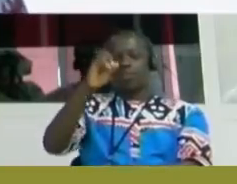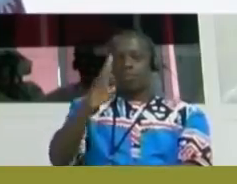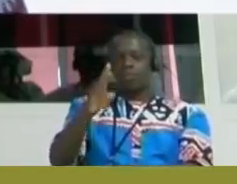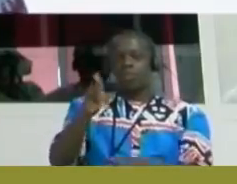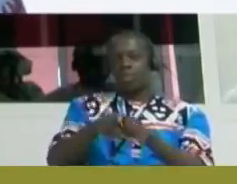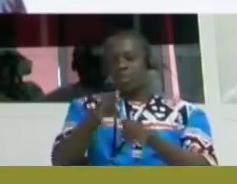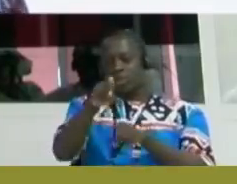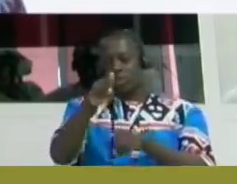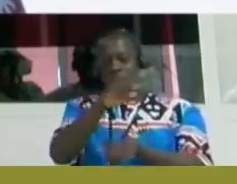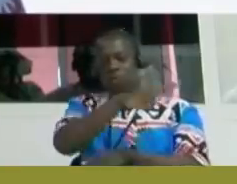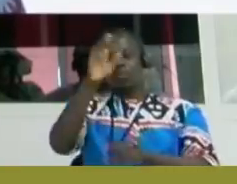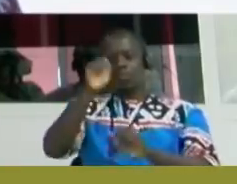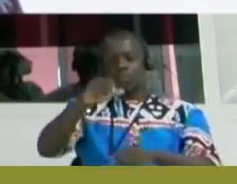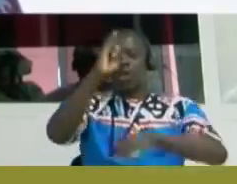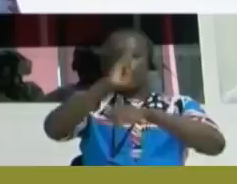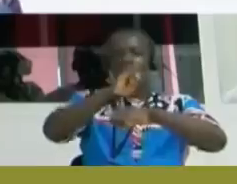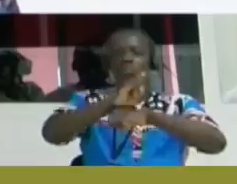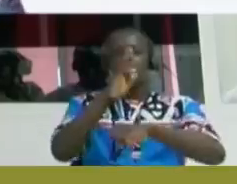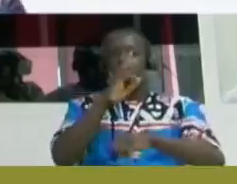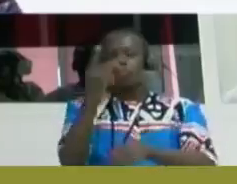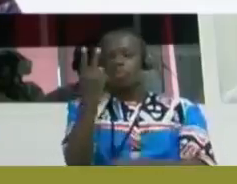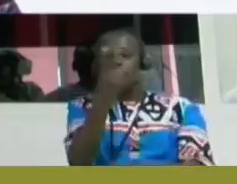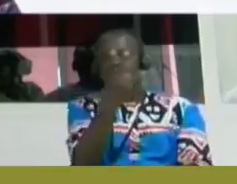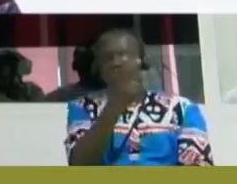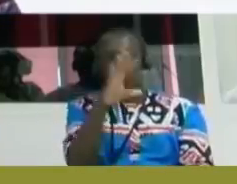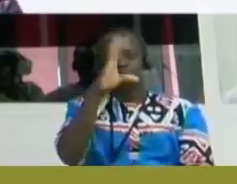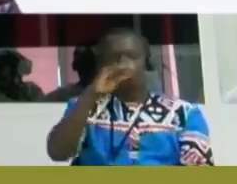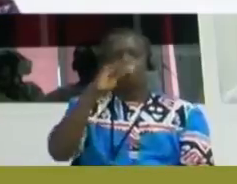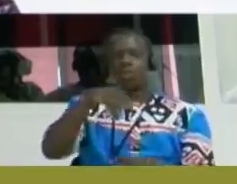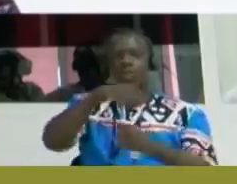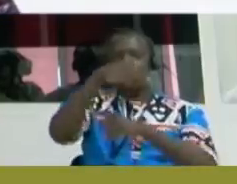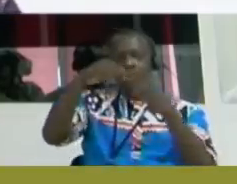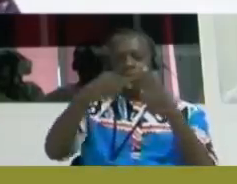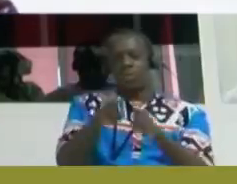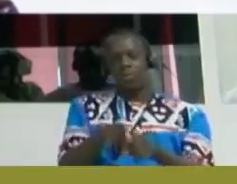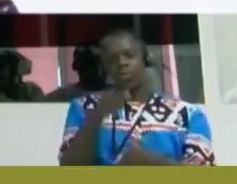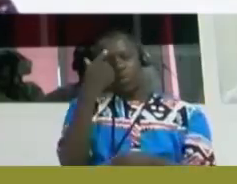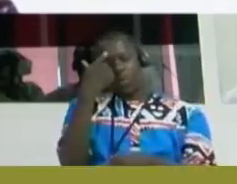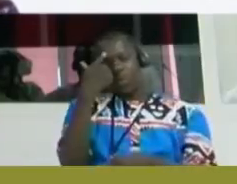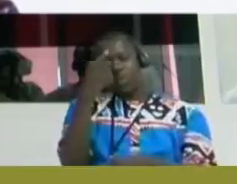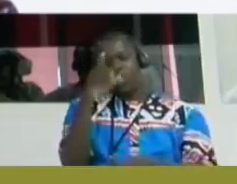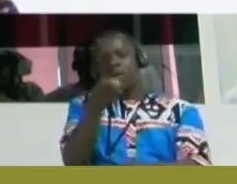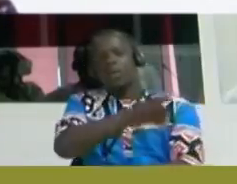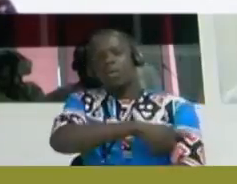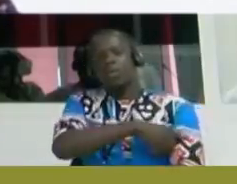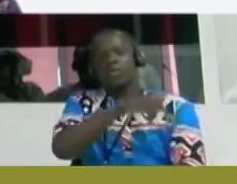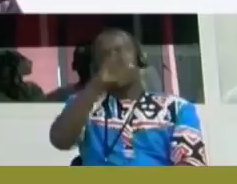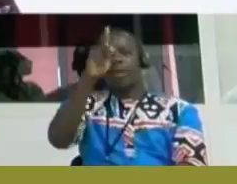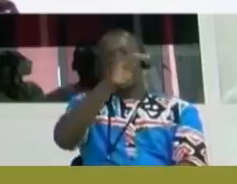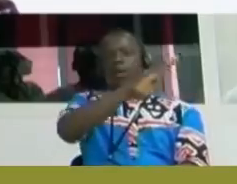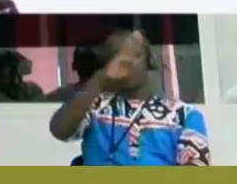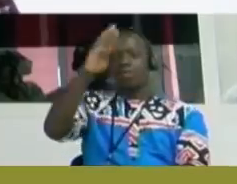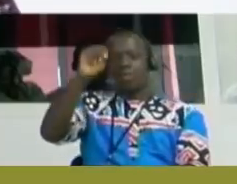not identify exactly who among these two was being talked about. But it was like Lance Corporal Kebe was talking from